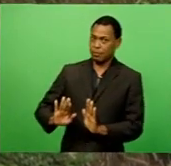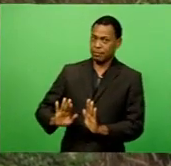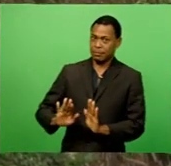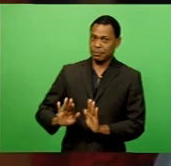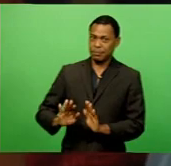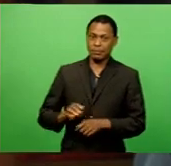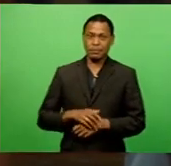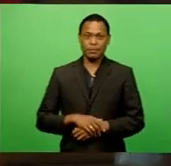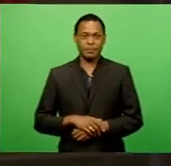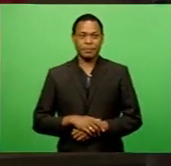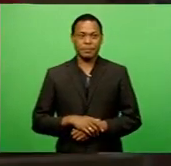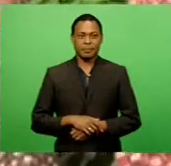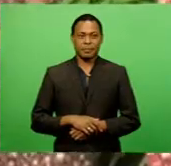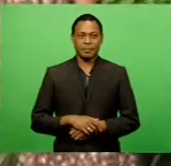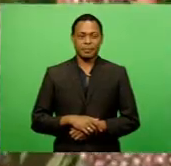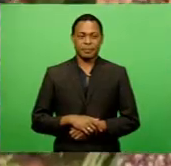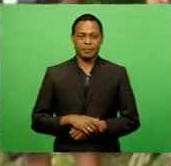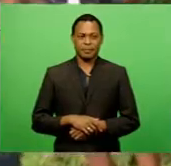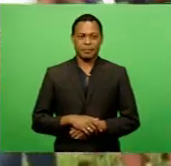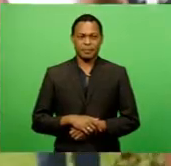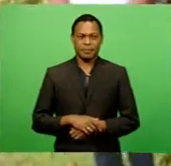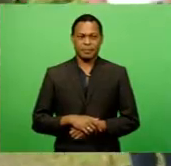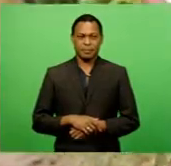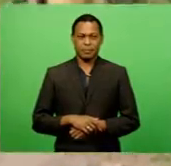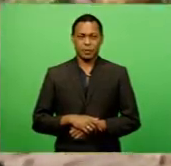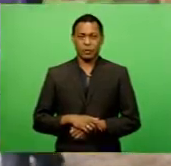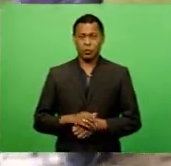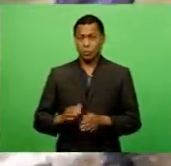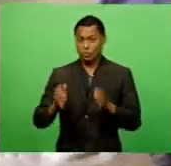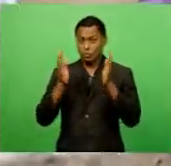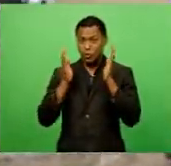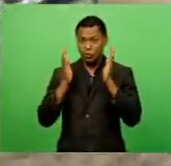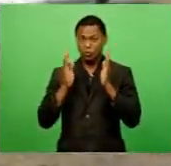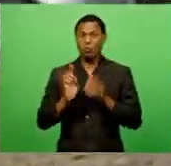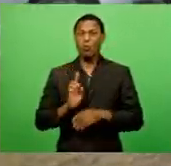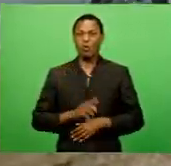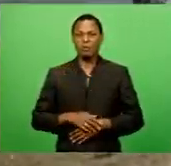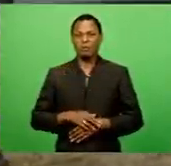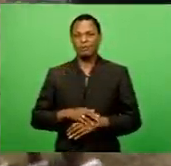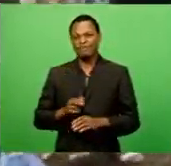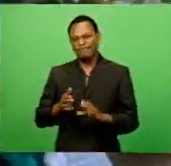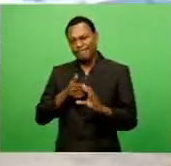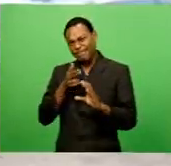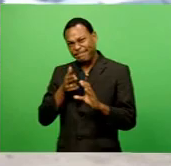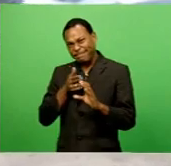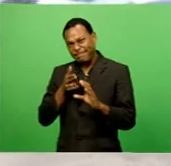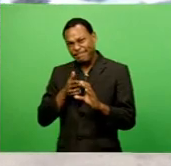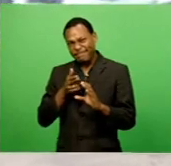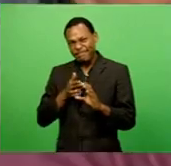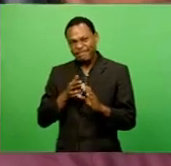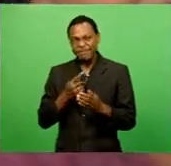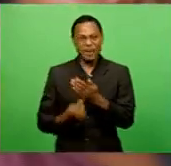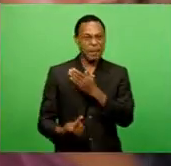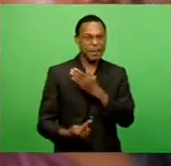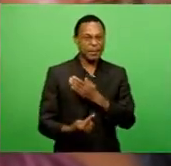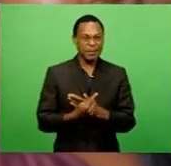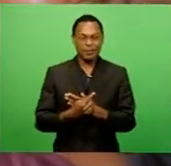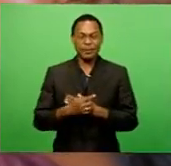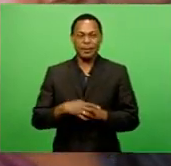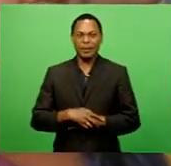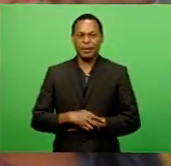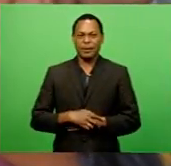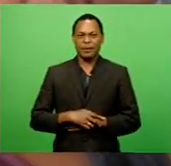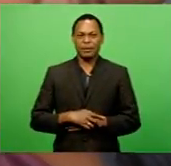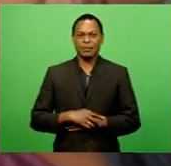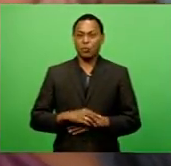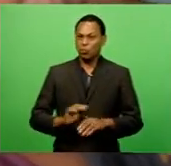while praying outside. Churchgoers took videos on their mobile phones showing officials from the AOG head office